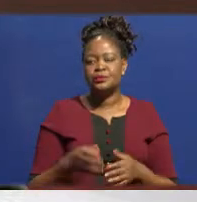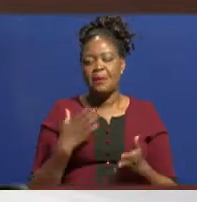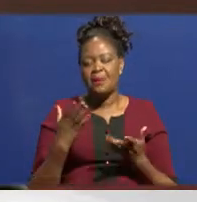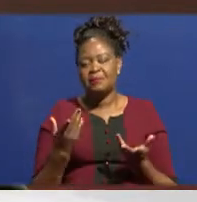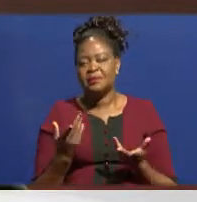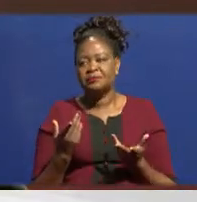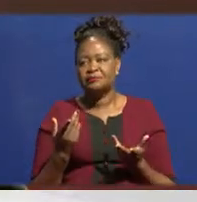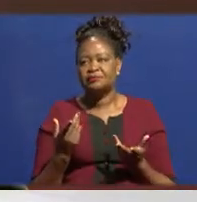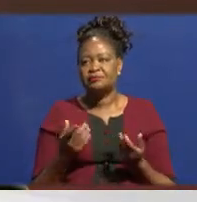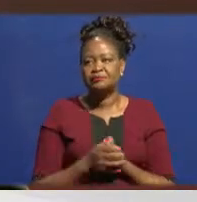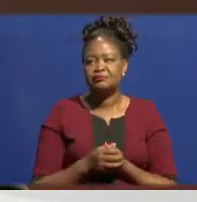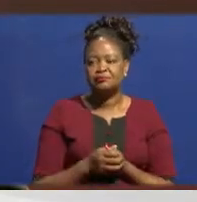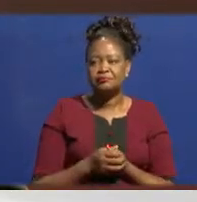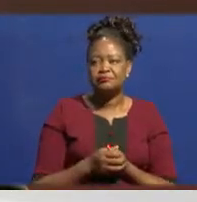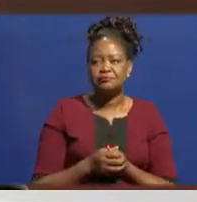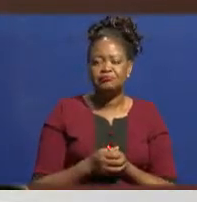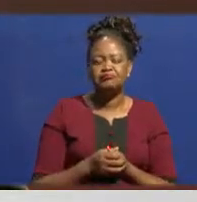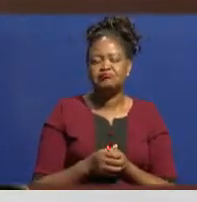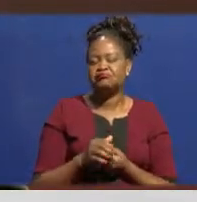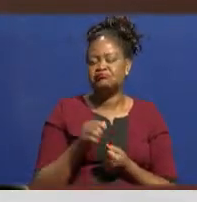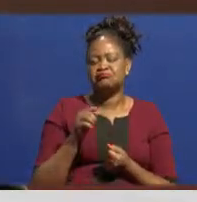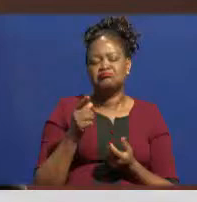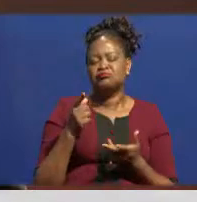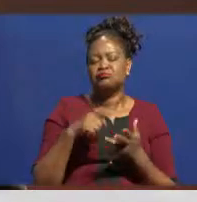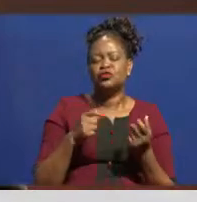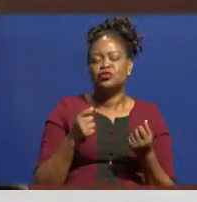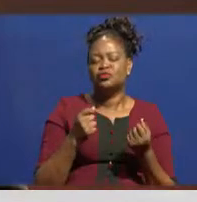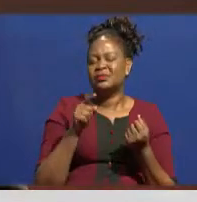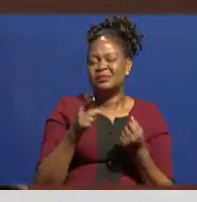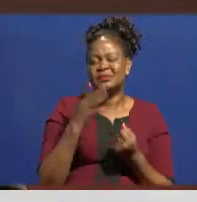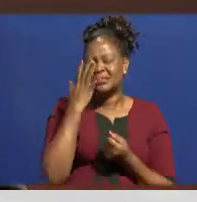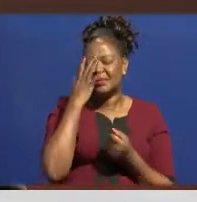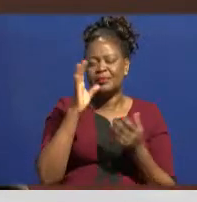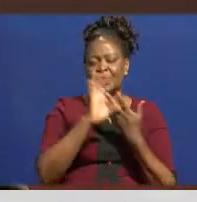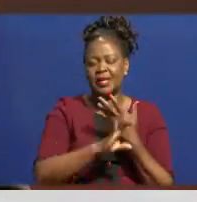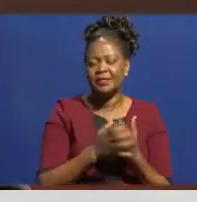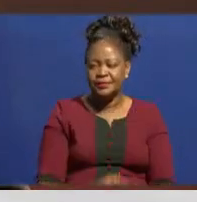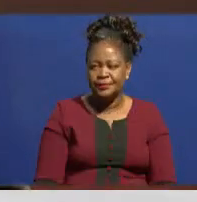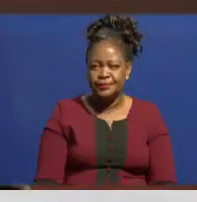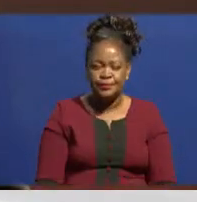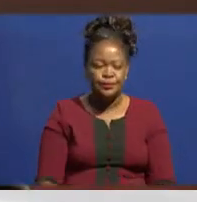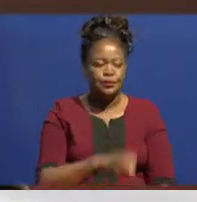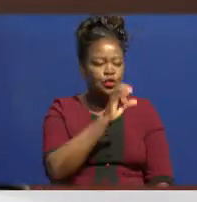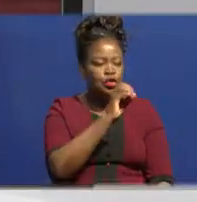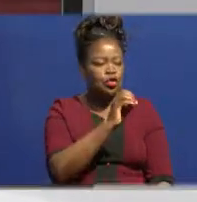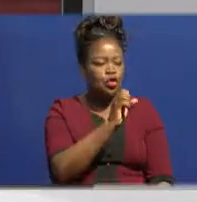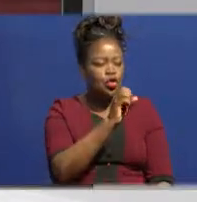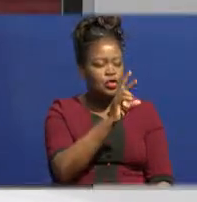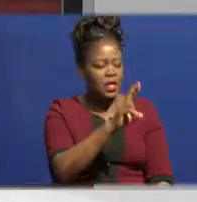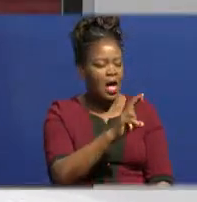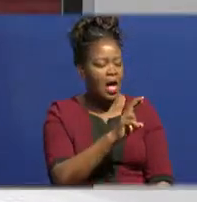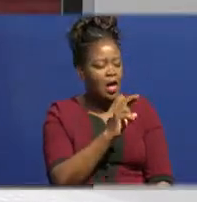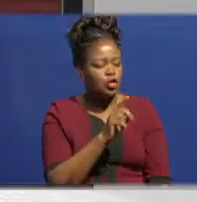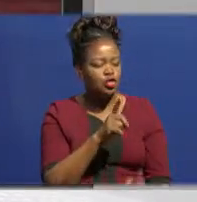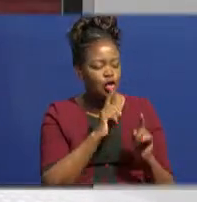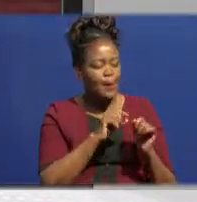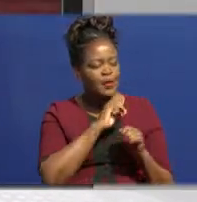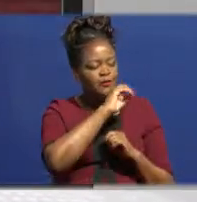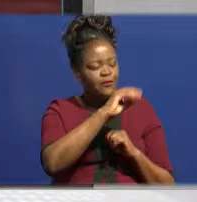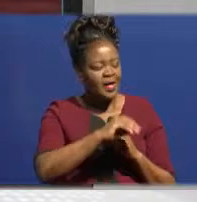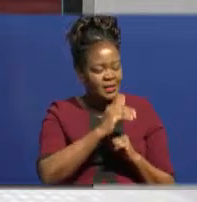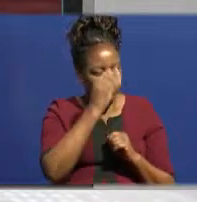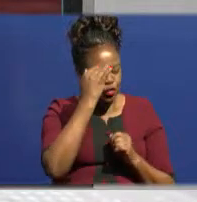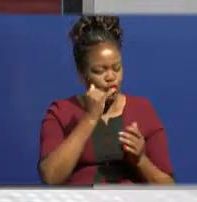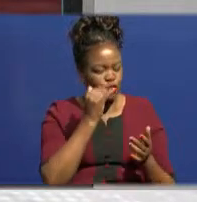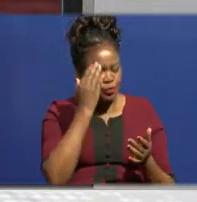incidents which has occurred and which was a shame to the country. Yeah, Oscar, let's go to the fertilizer. And you do